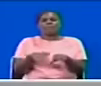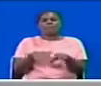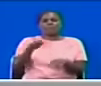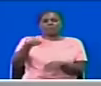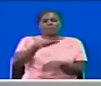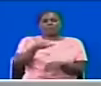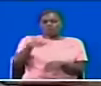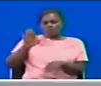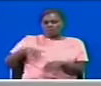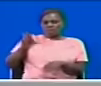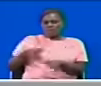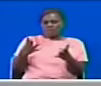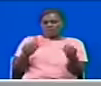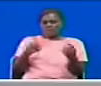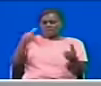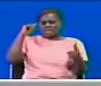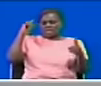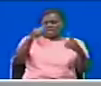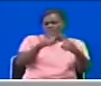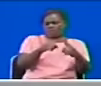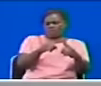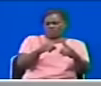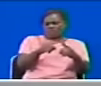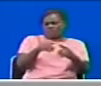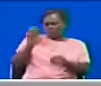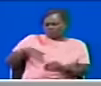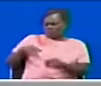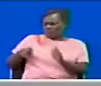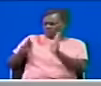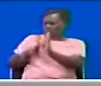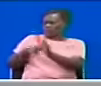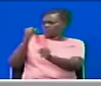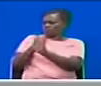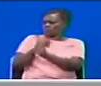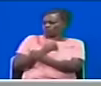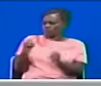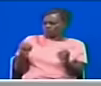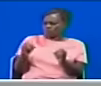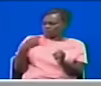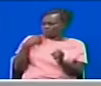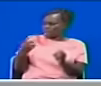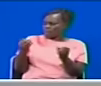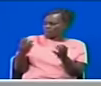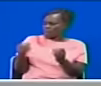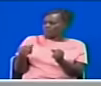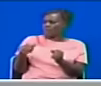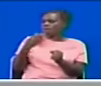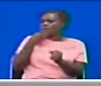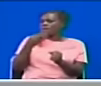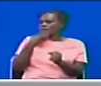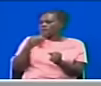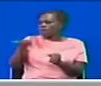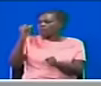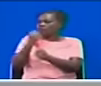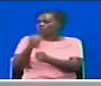Why is it that women are the easy target? So you say, but the women reps have not done anything. We could point out a number of other male MPs who've